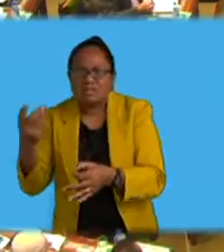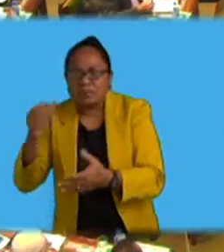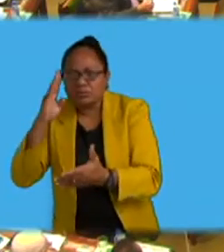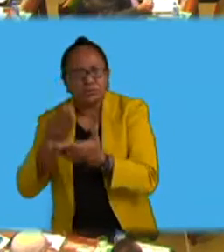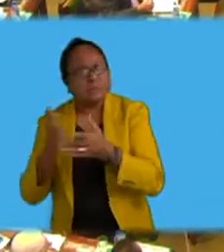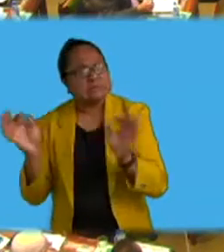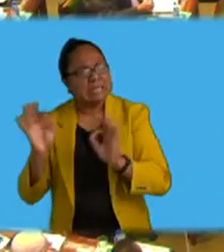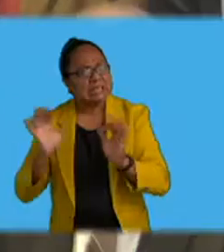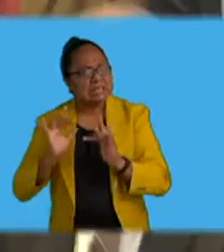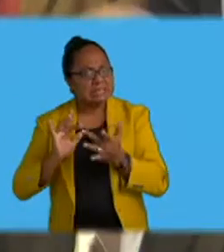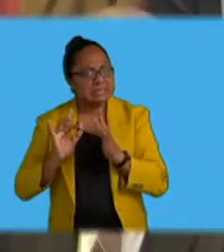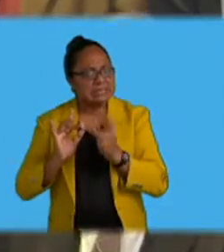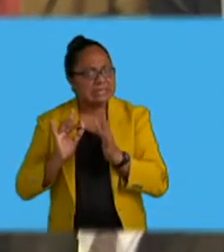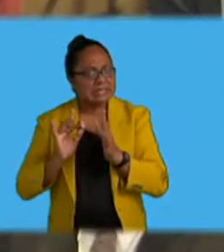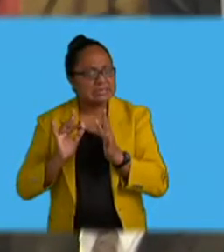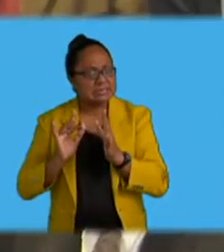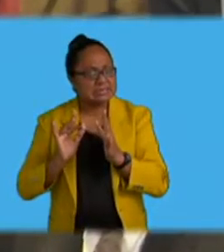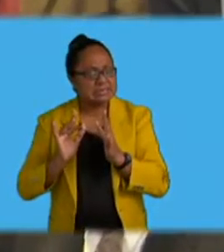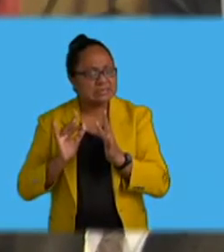in terms of this